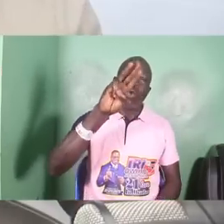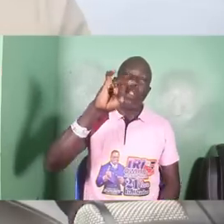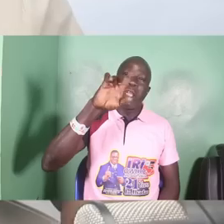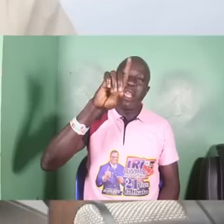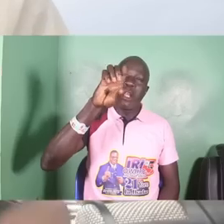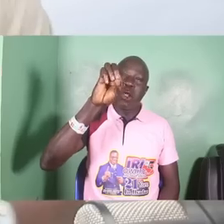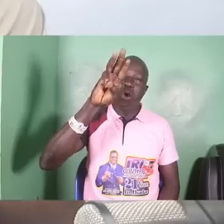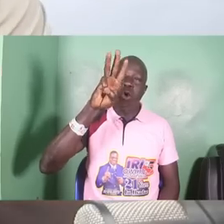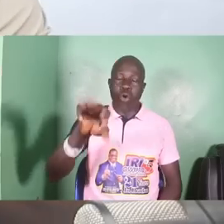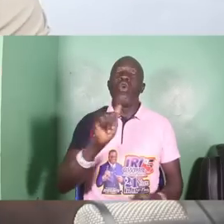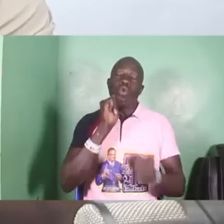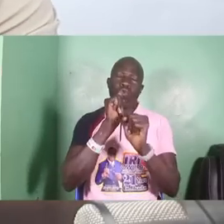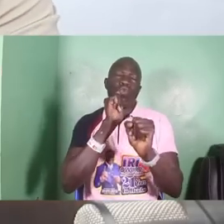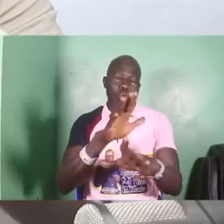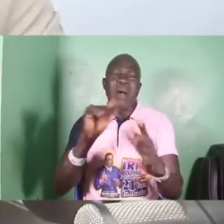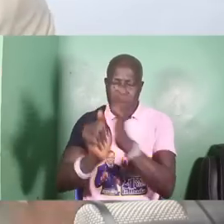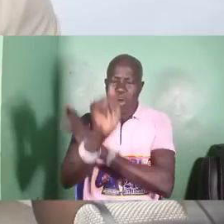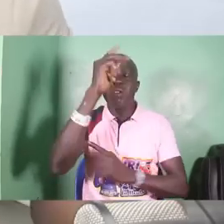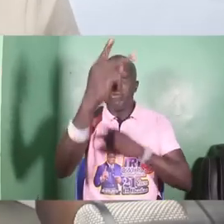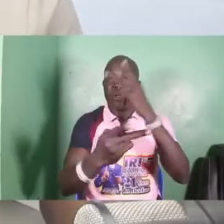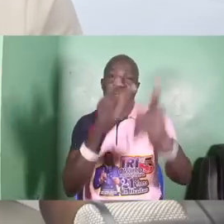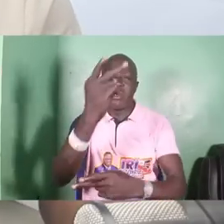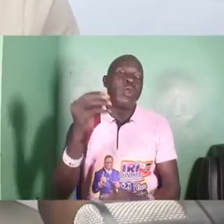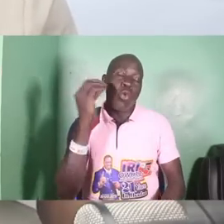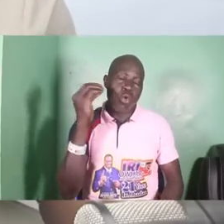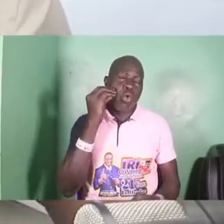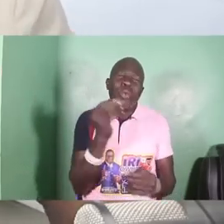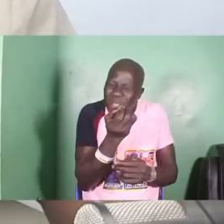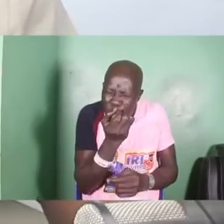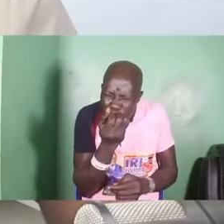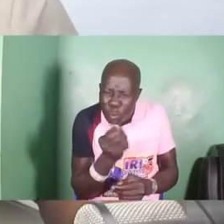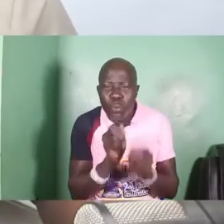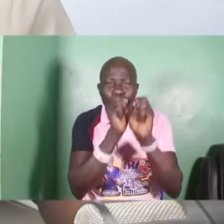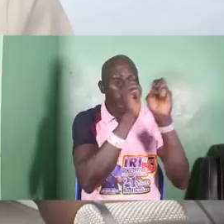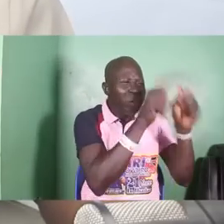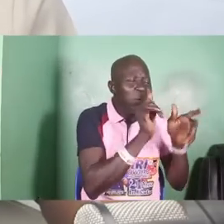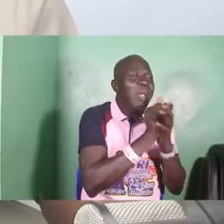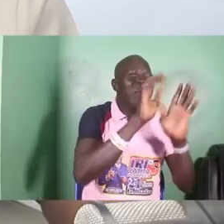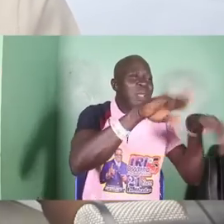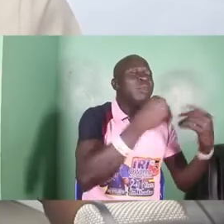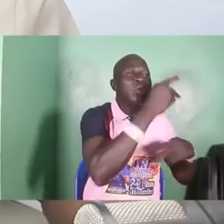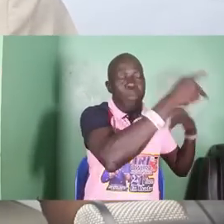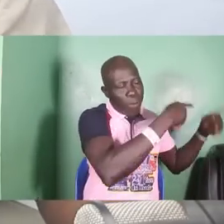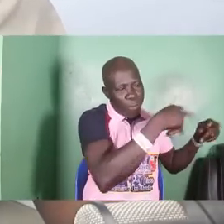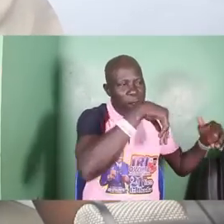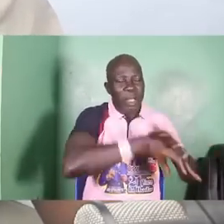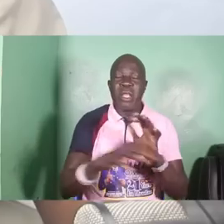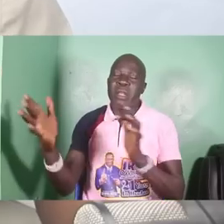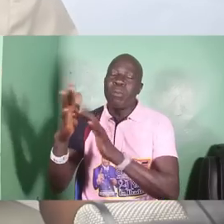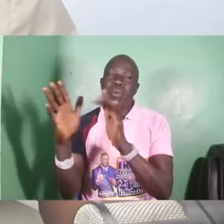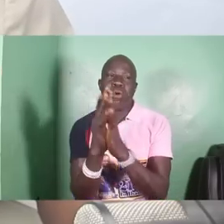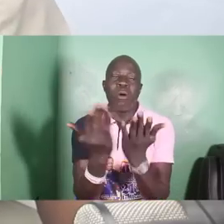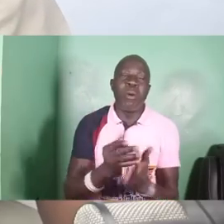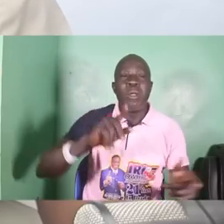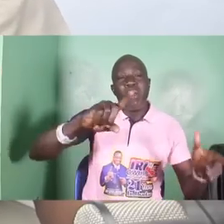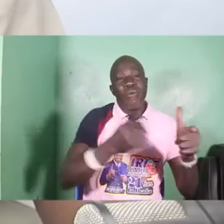in Sarafat, God visited her. The small gift she had, she gave to the prophet. In the book